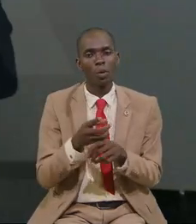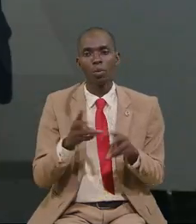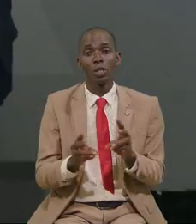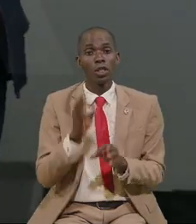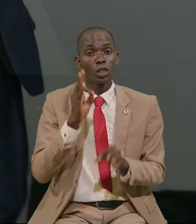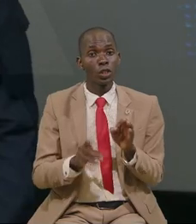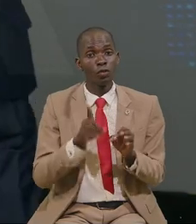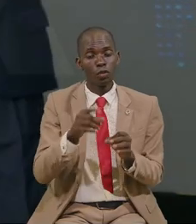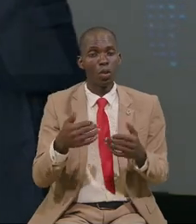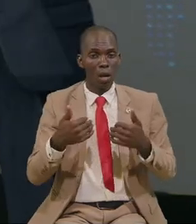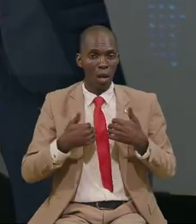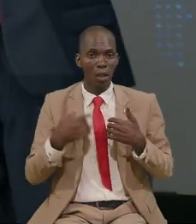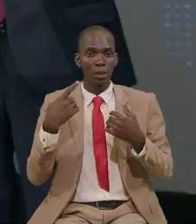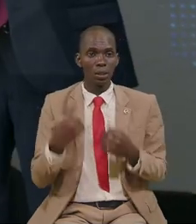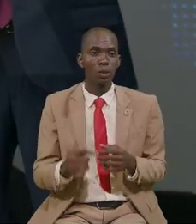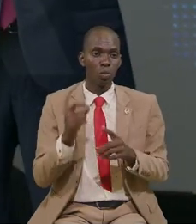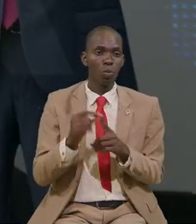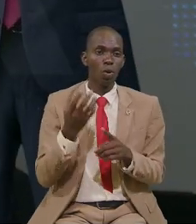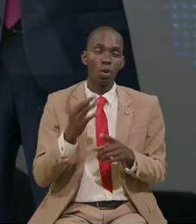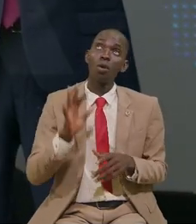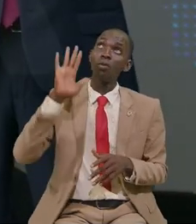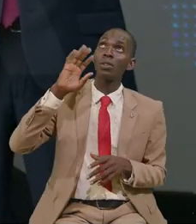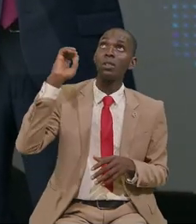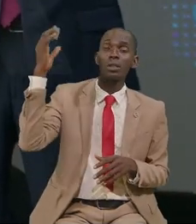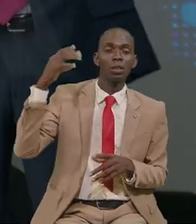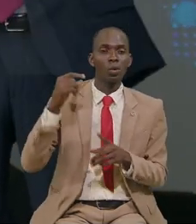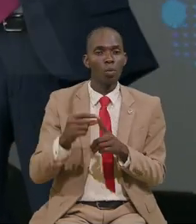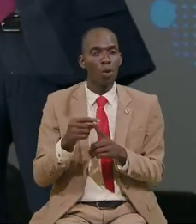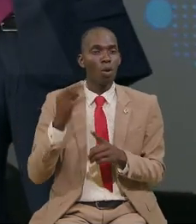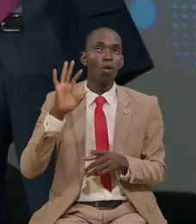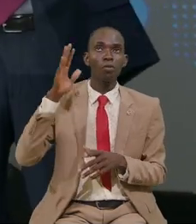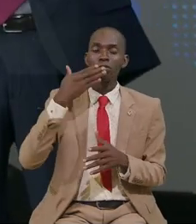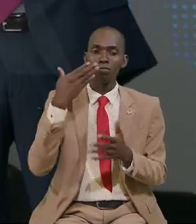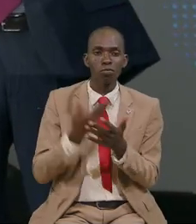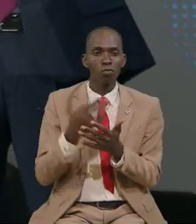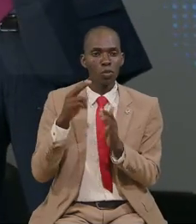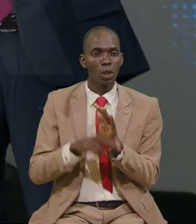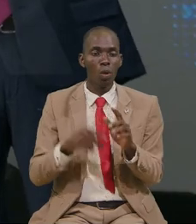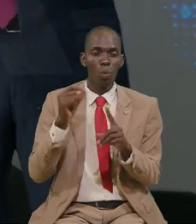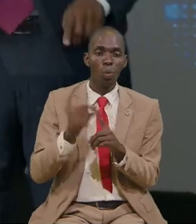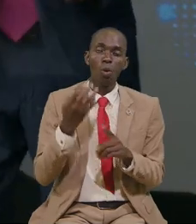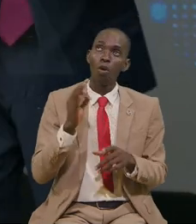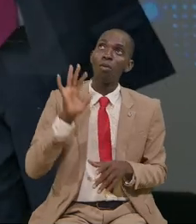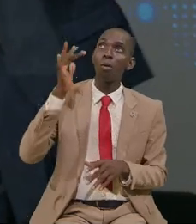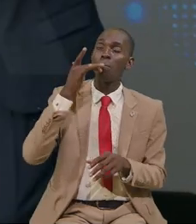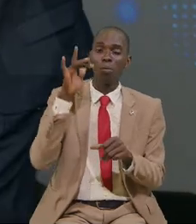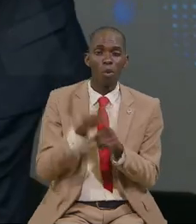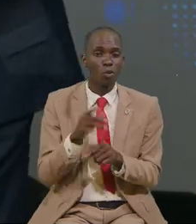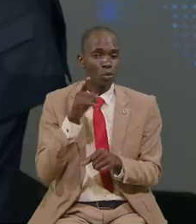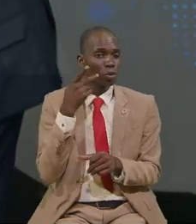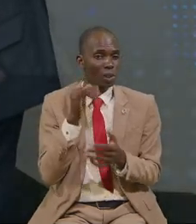the word of His goodness, the word of His promise, He says that word is able